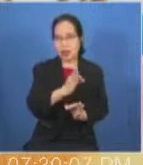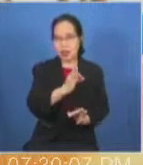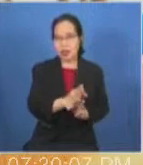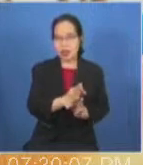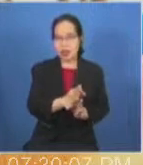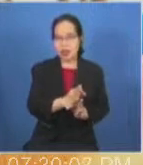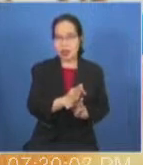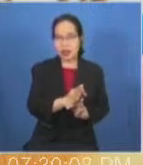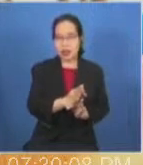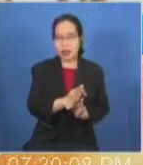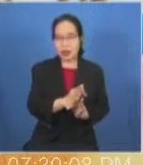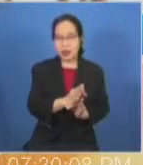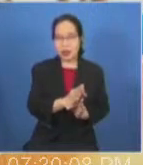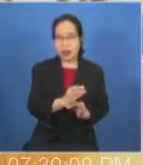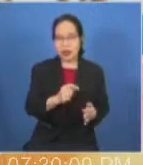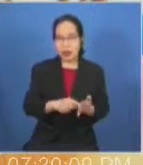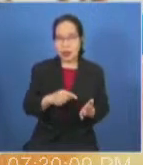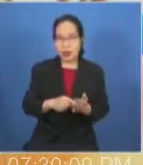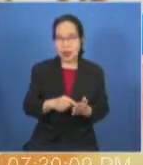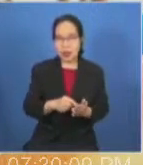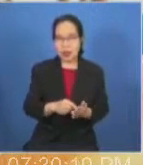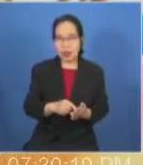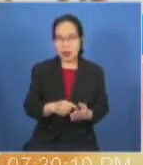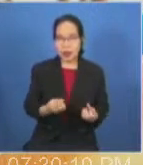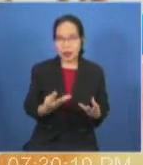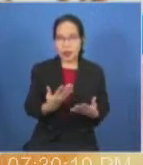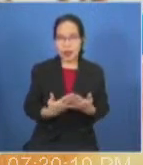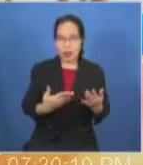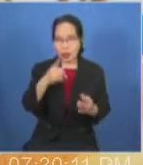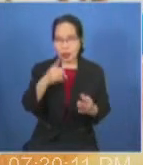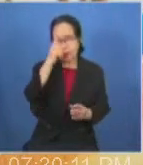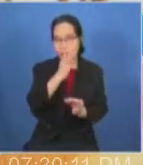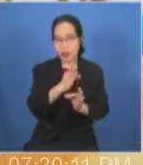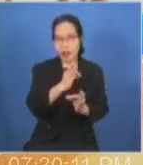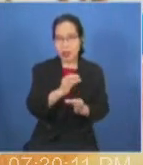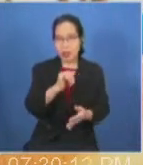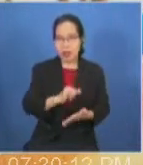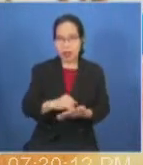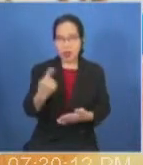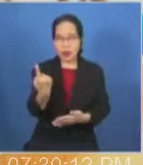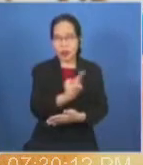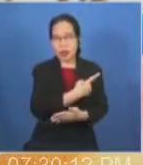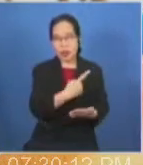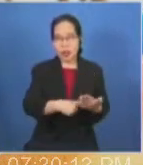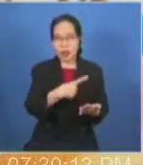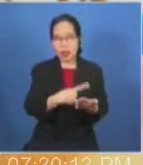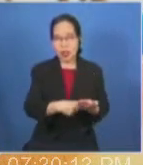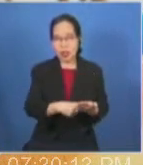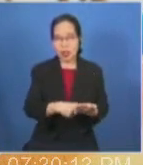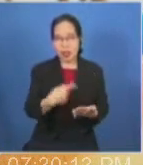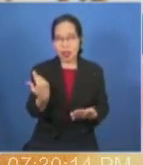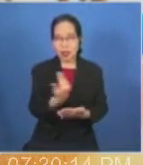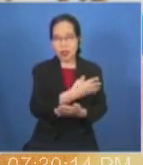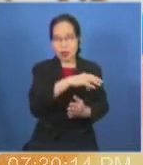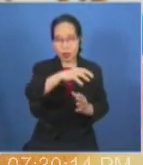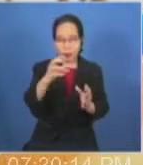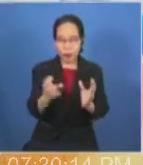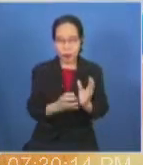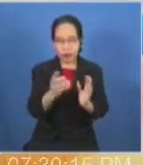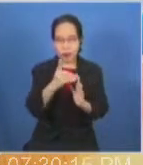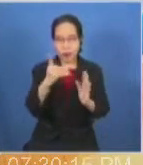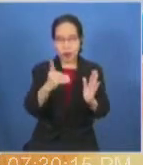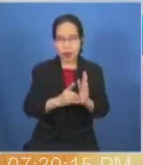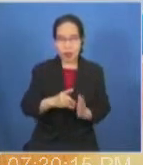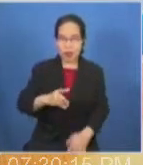So these are the main things of faith that we are discussing in our Mass Indoctrination. And so